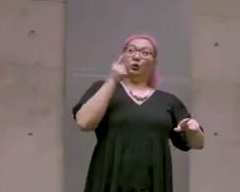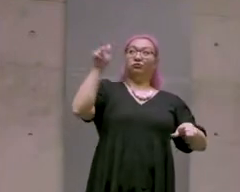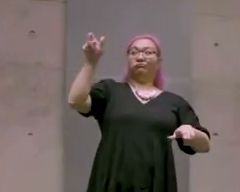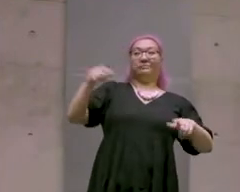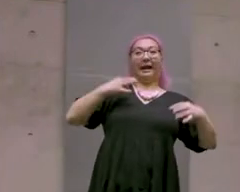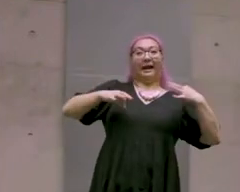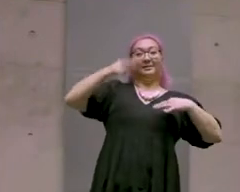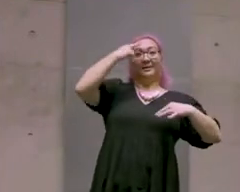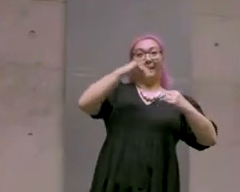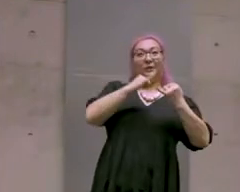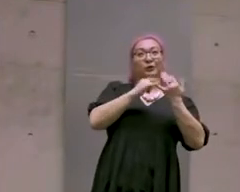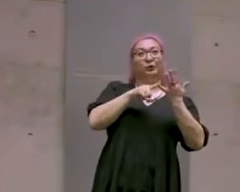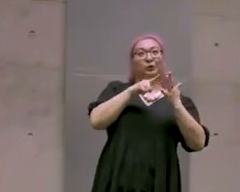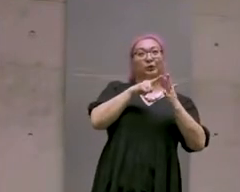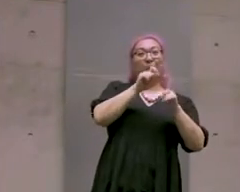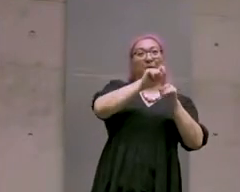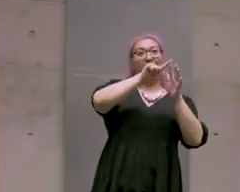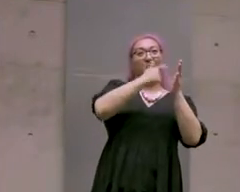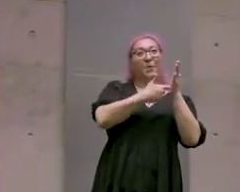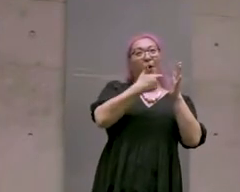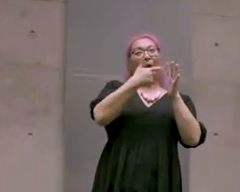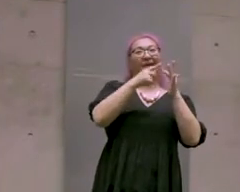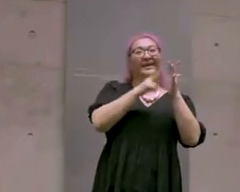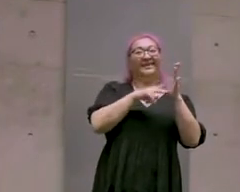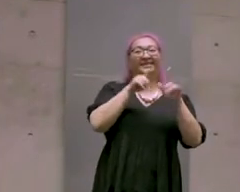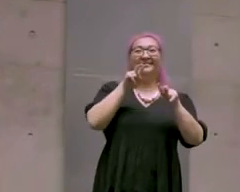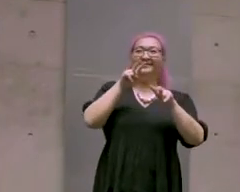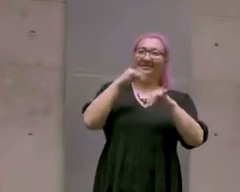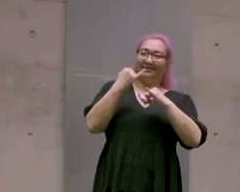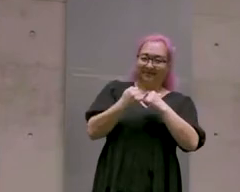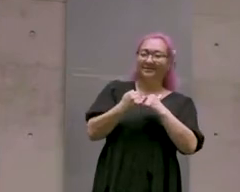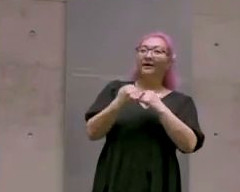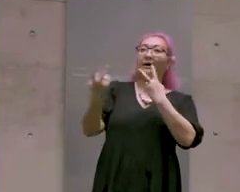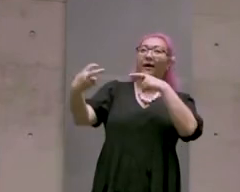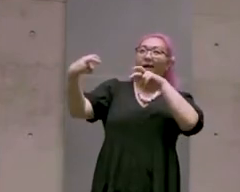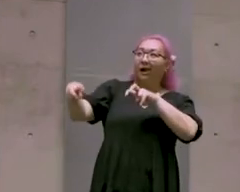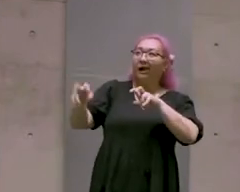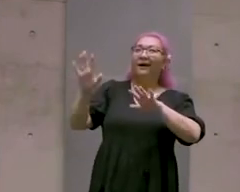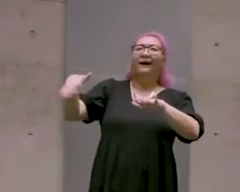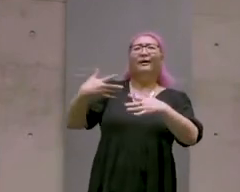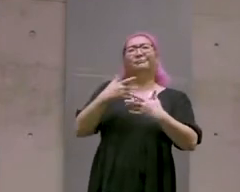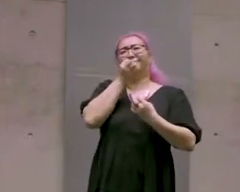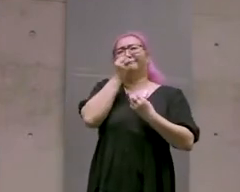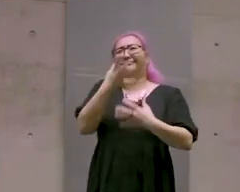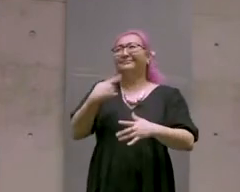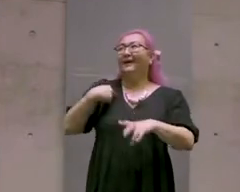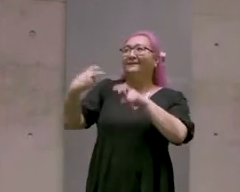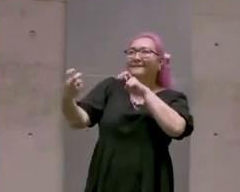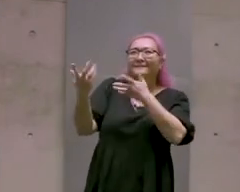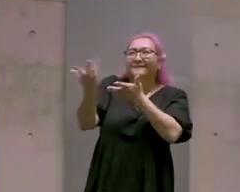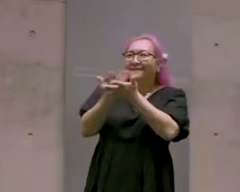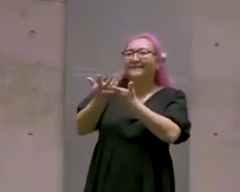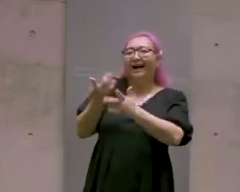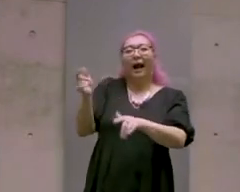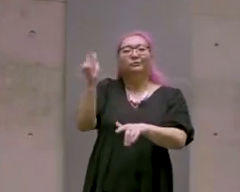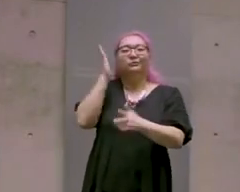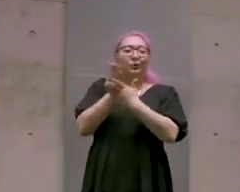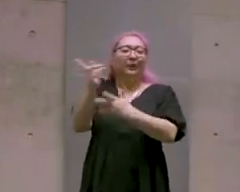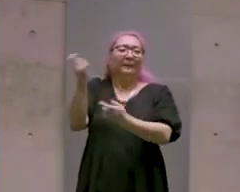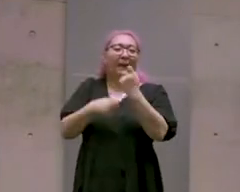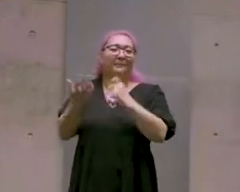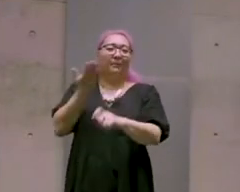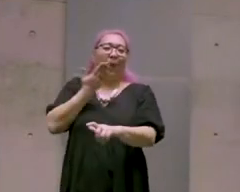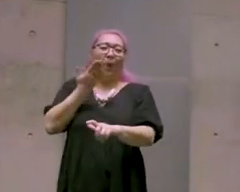and that was very cool. And bored her massively in the recording studio asking her Bake Off questions. But yeah, so